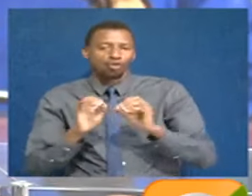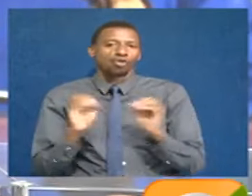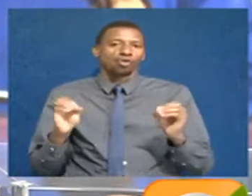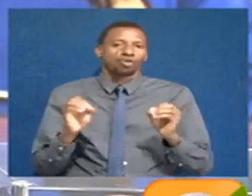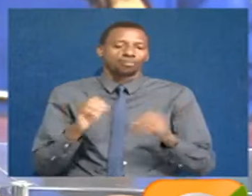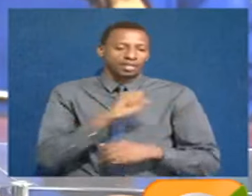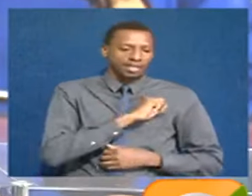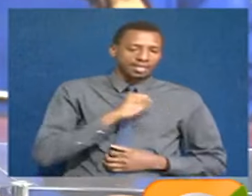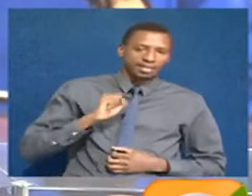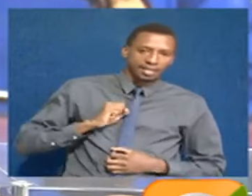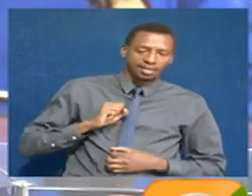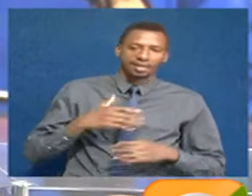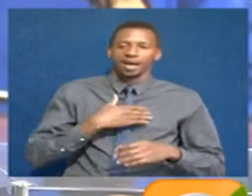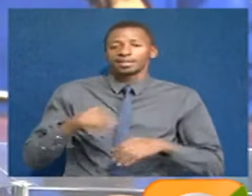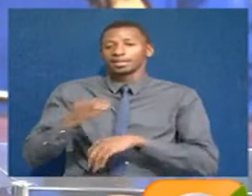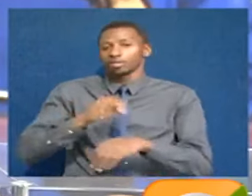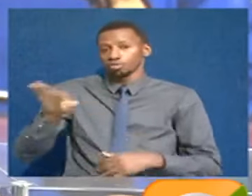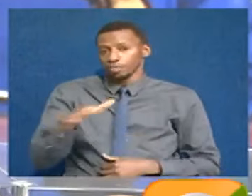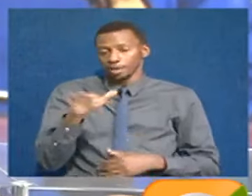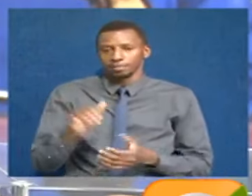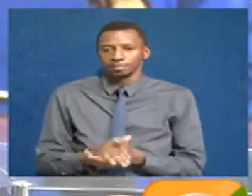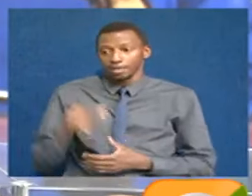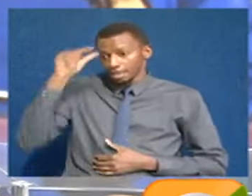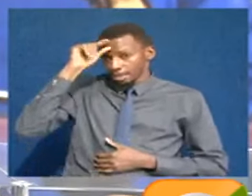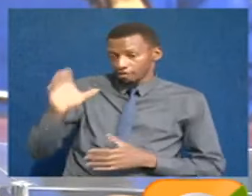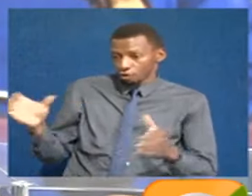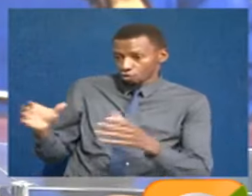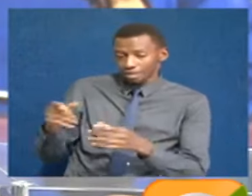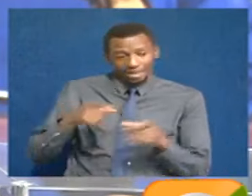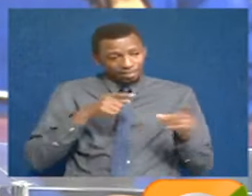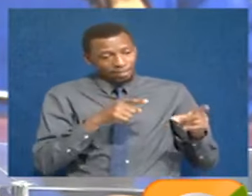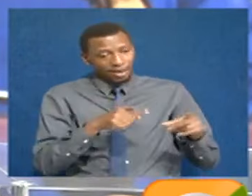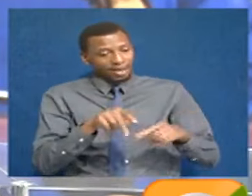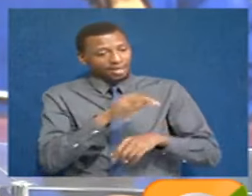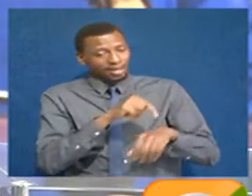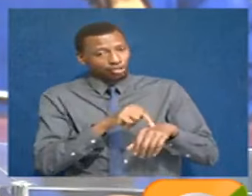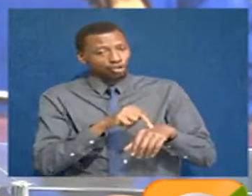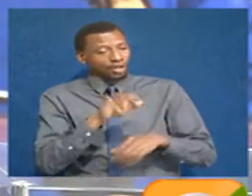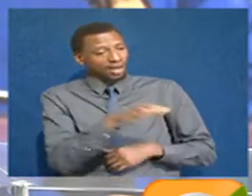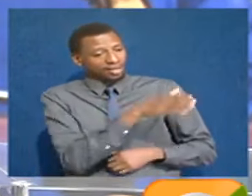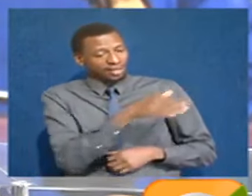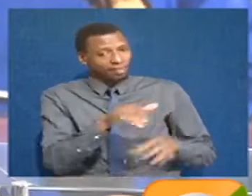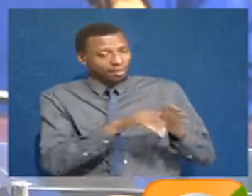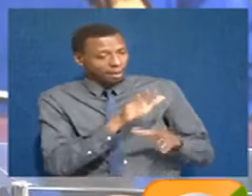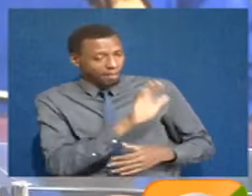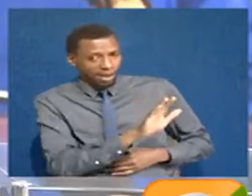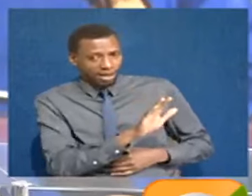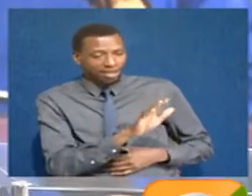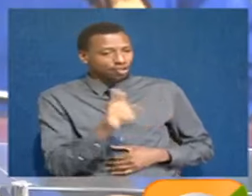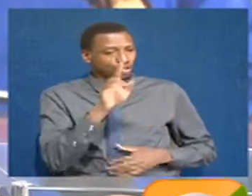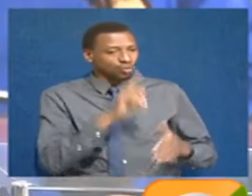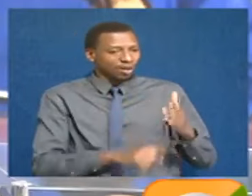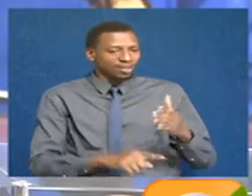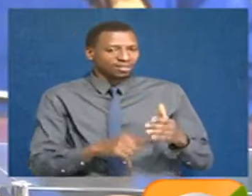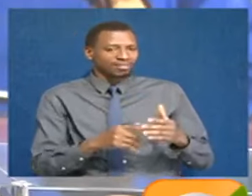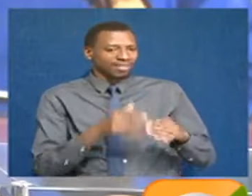Assembly. Governors, meanwhile, accuse National Assembly members of using blackmail tactics because governors